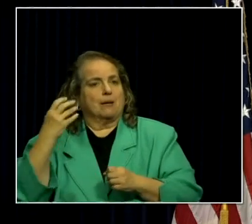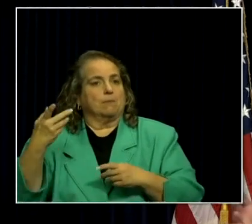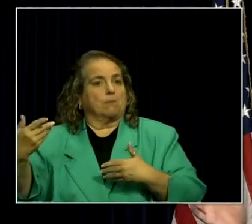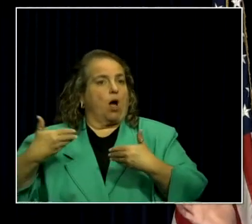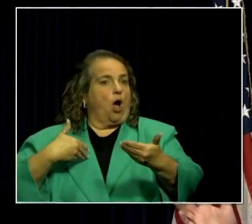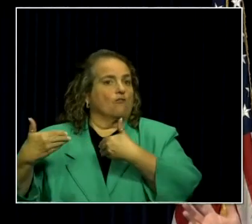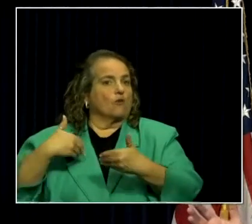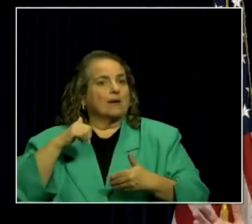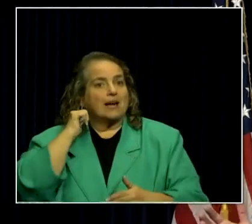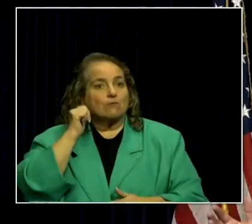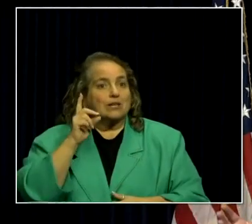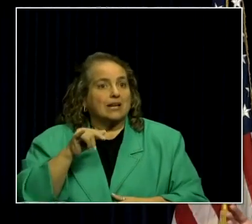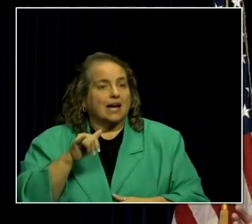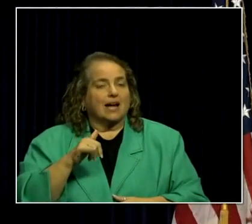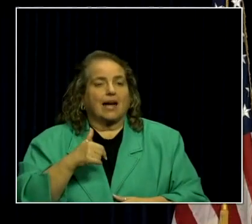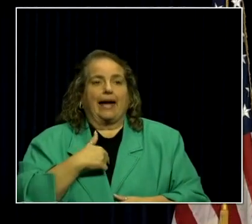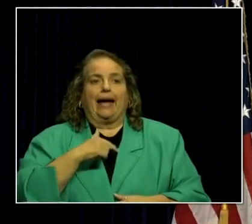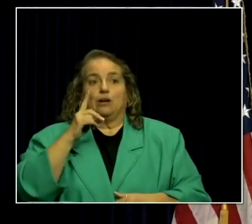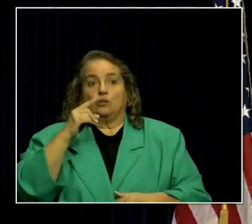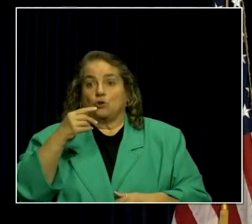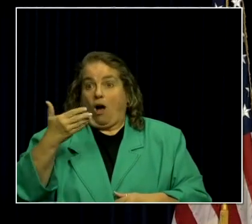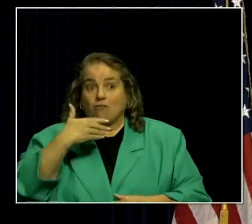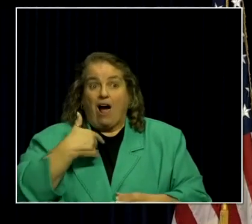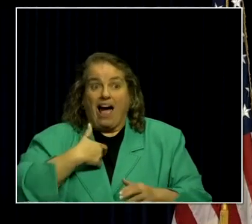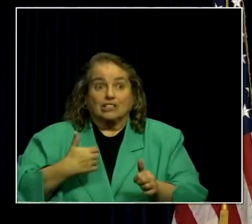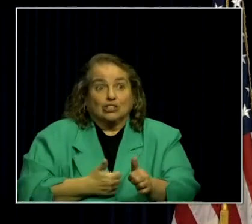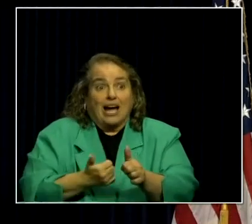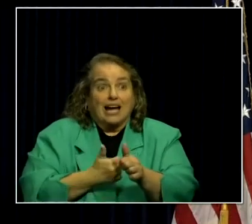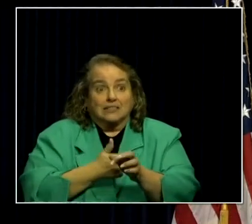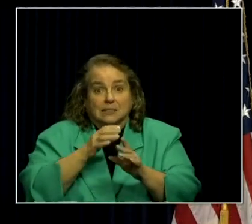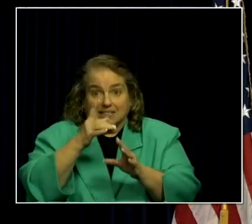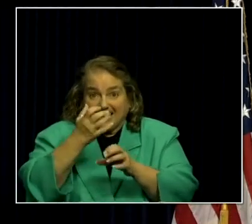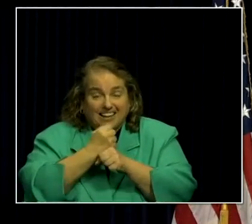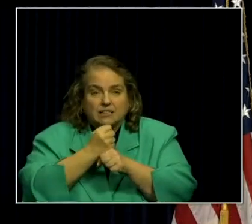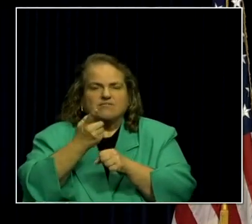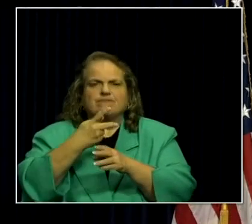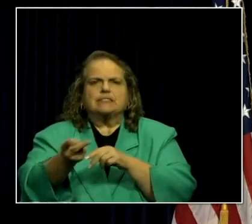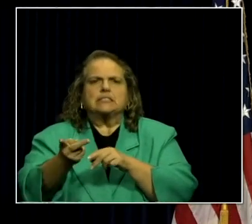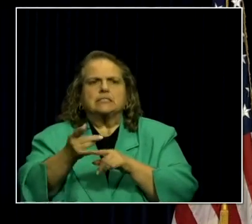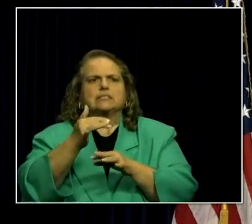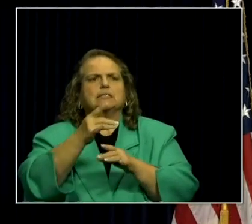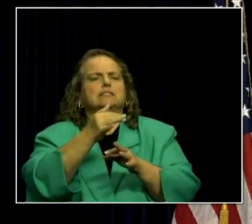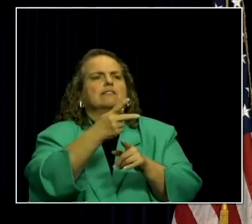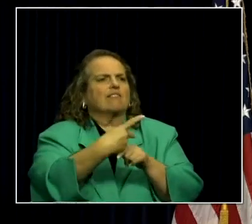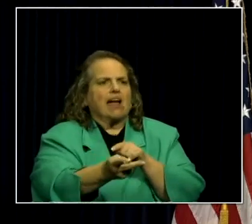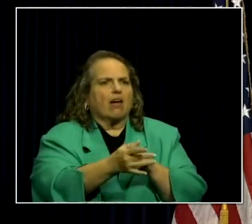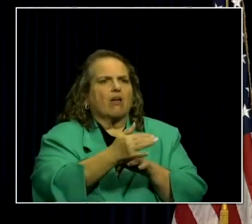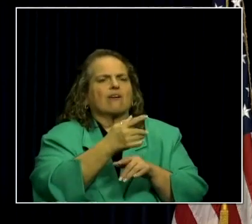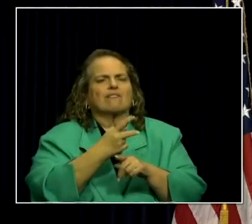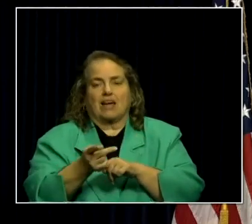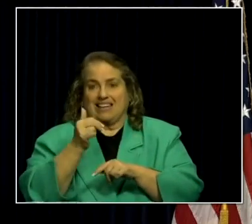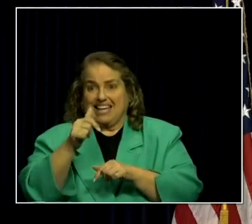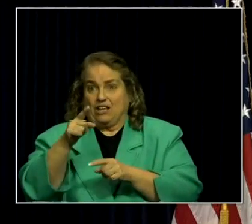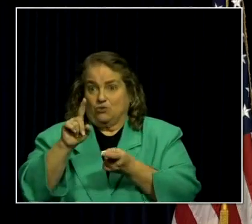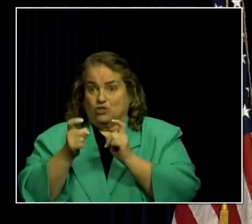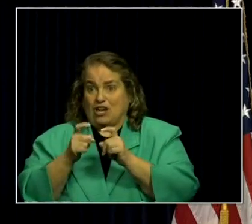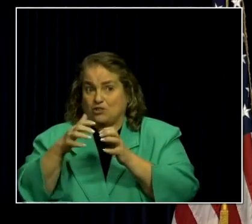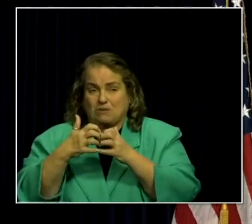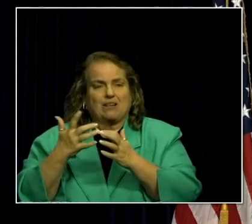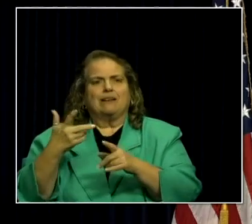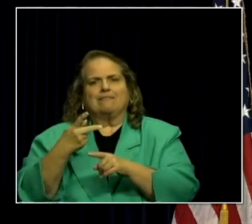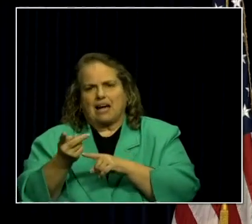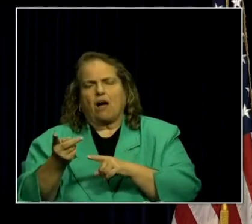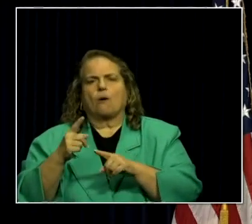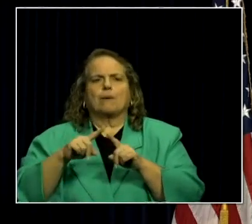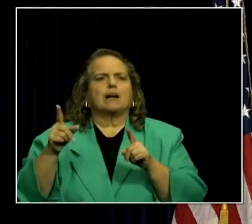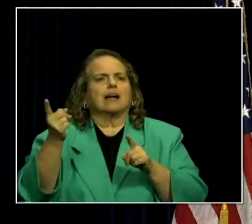we run down a lot of rabbit holes, whether it's trying to get PPE or whether or not someone can change their facility or their specs, and we